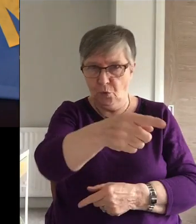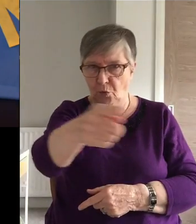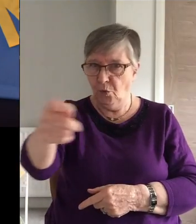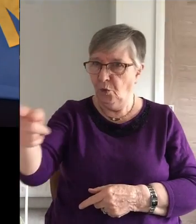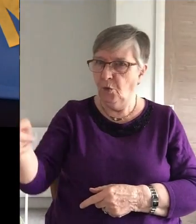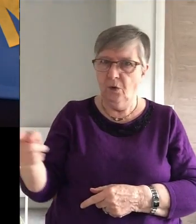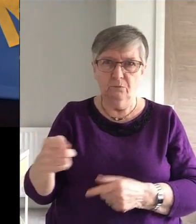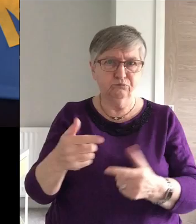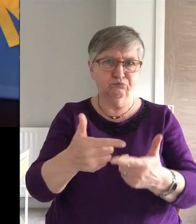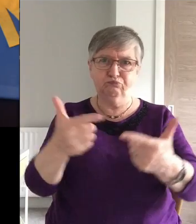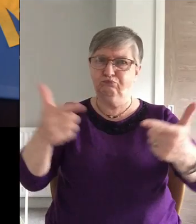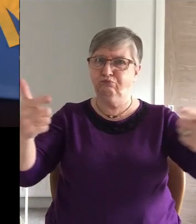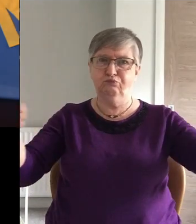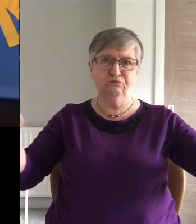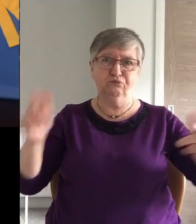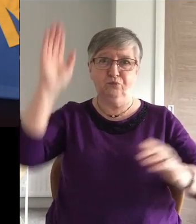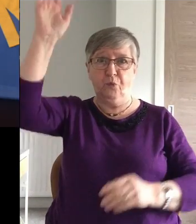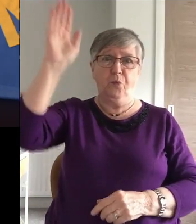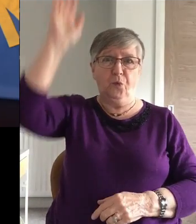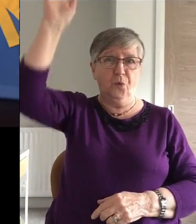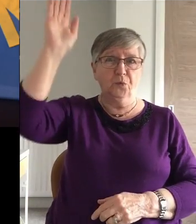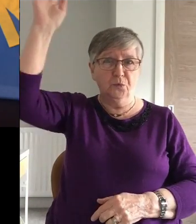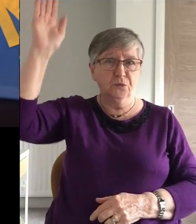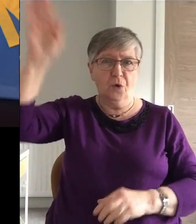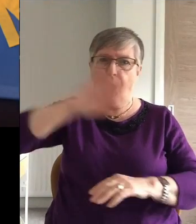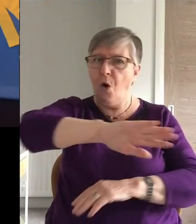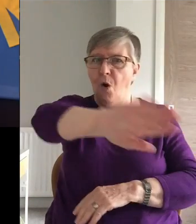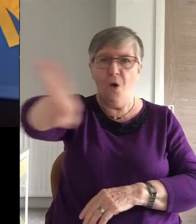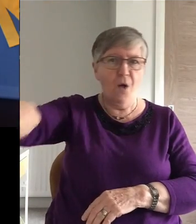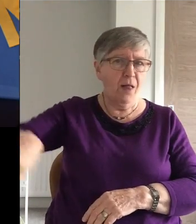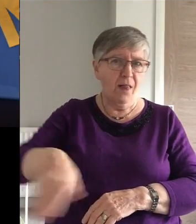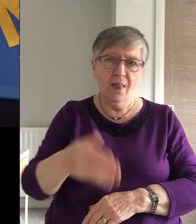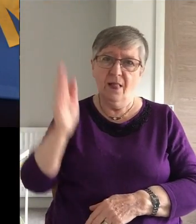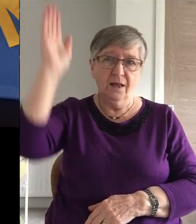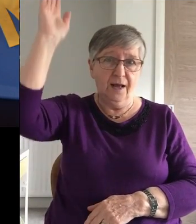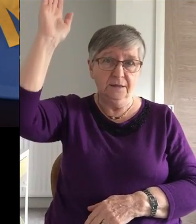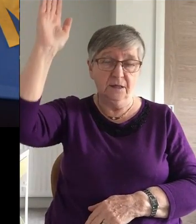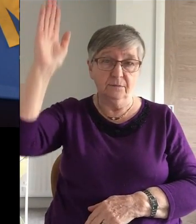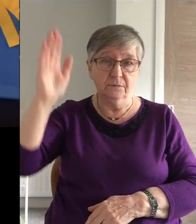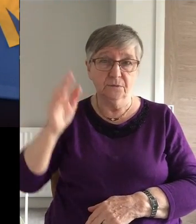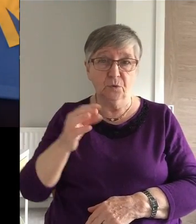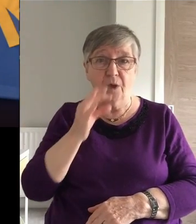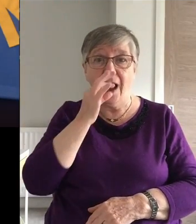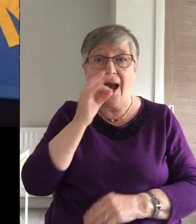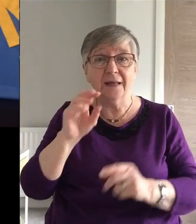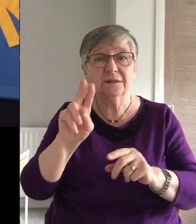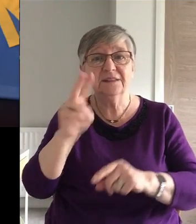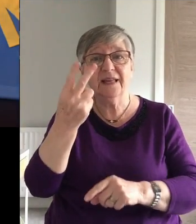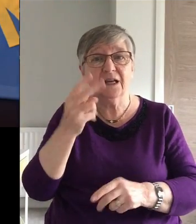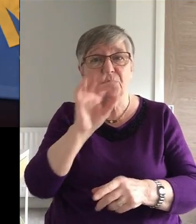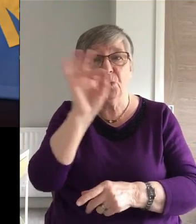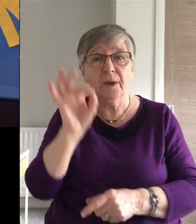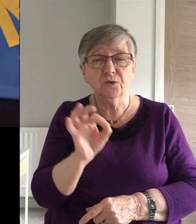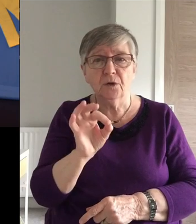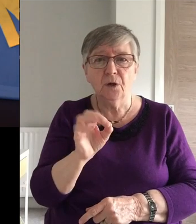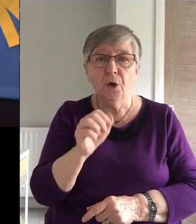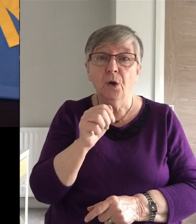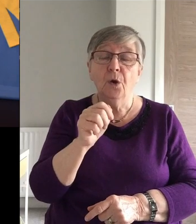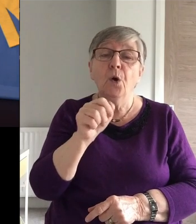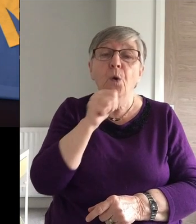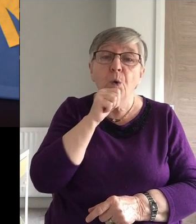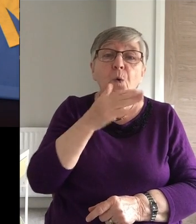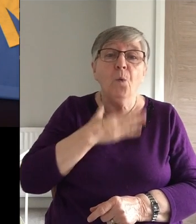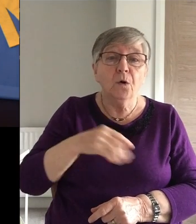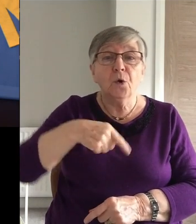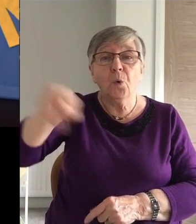Well, in front of him, of course, there was a sea of hands, a big forest of hands all over the place. And so he asked another question. He said, "Hands up, who wants to go